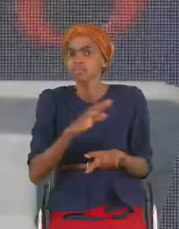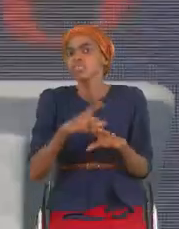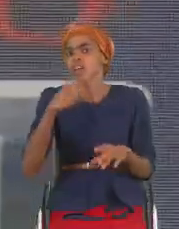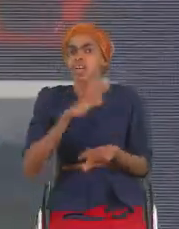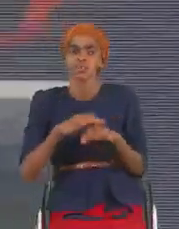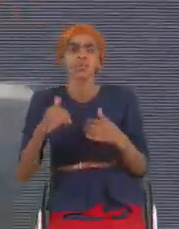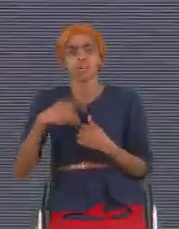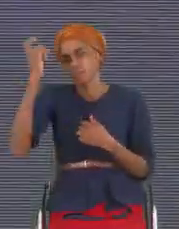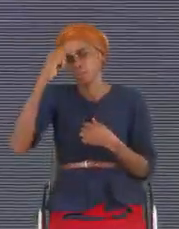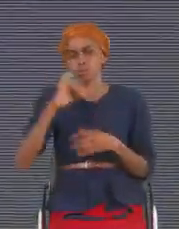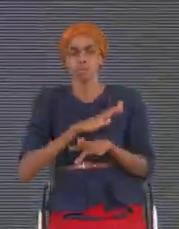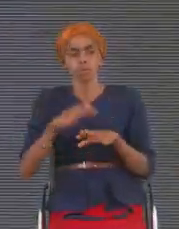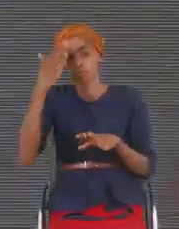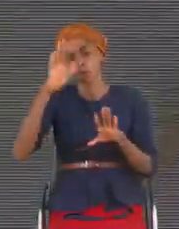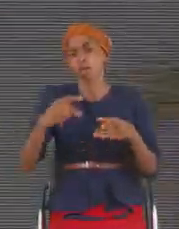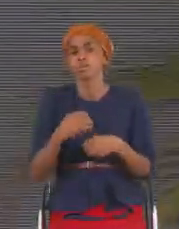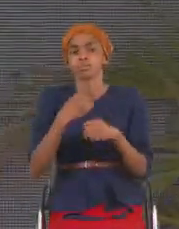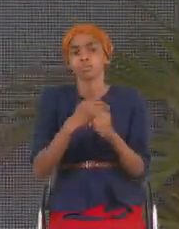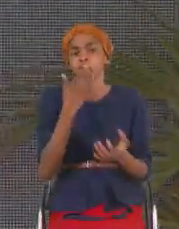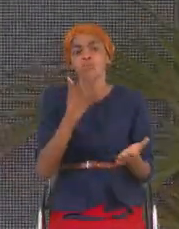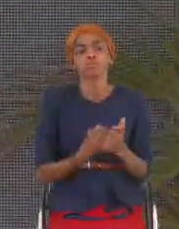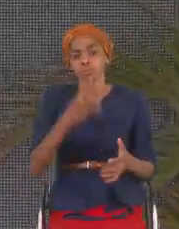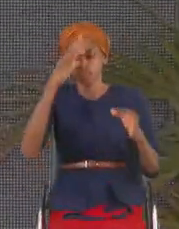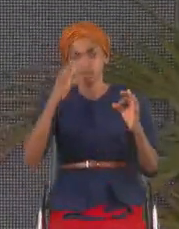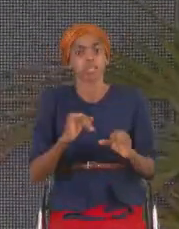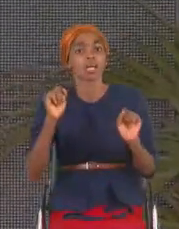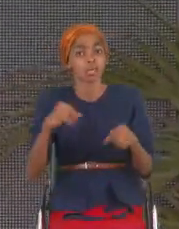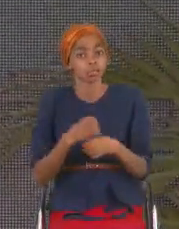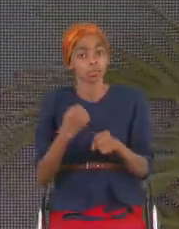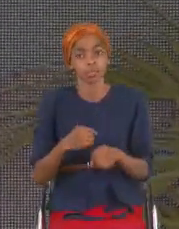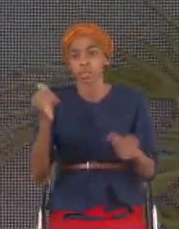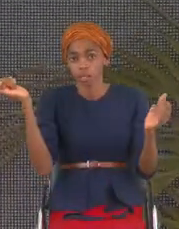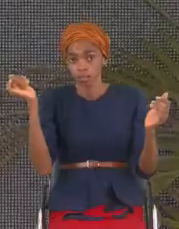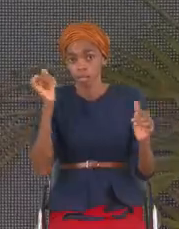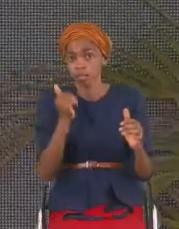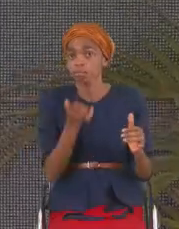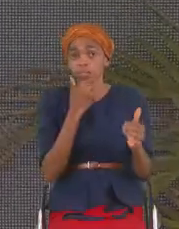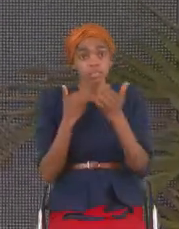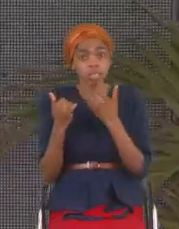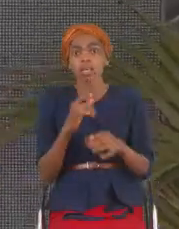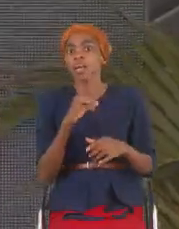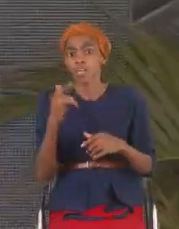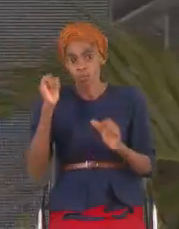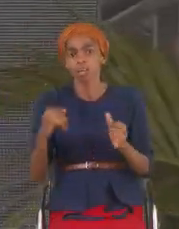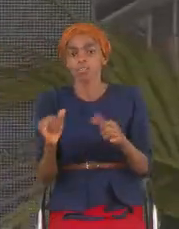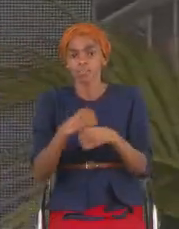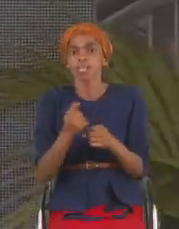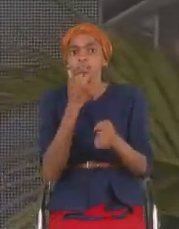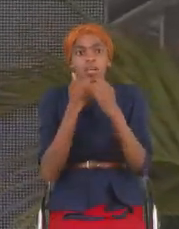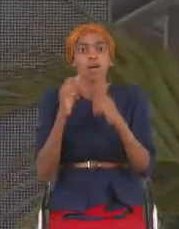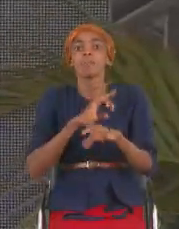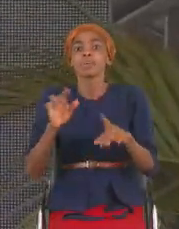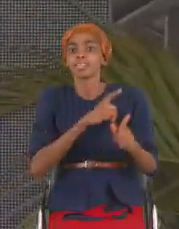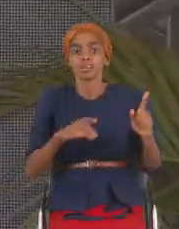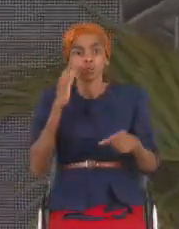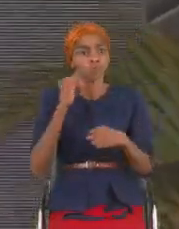how to take good decisions. I can make mistakes. Anybody can make mistakes. But the Lord will be with you.